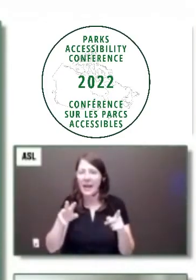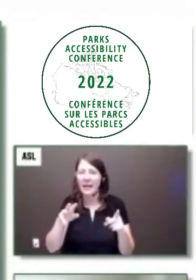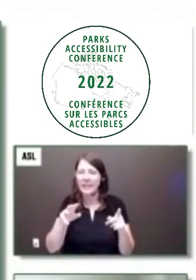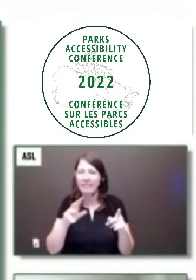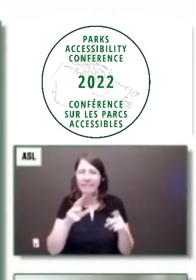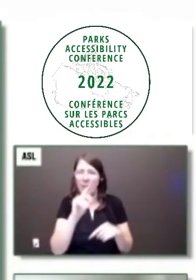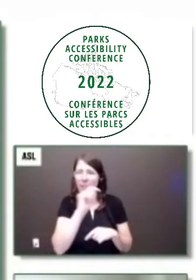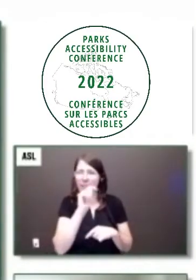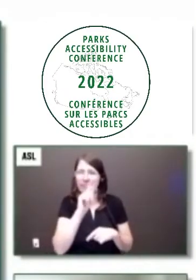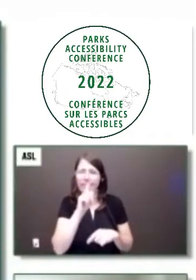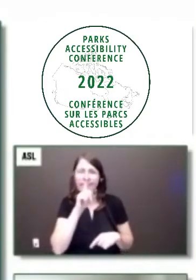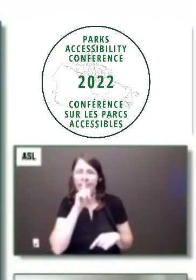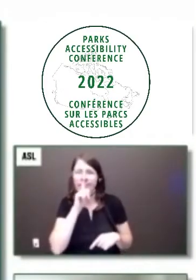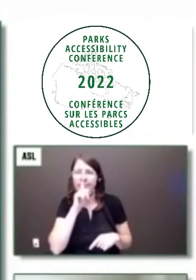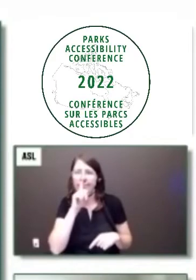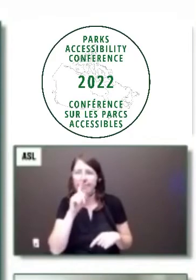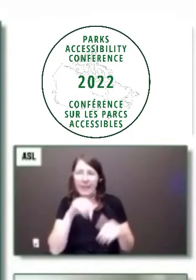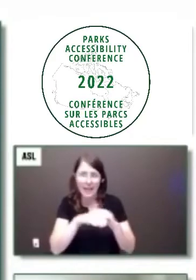slide.